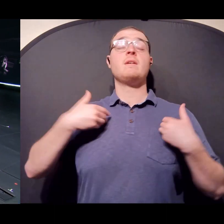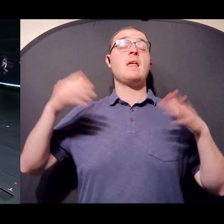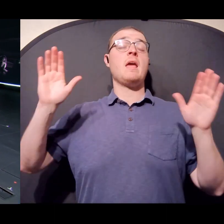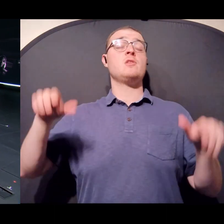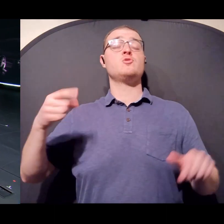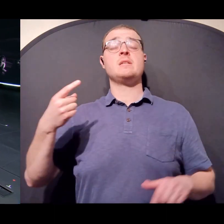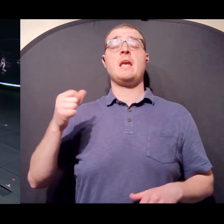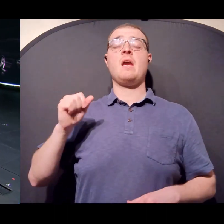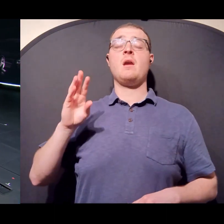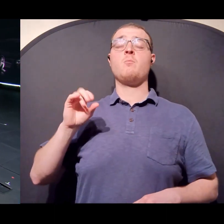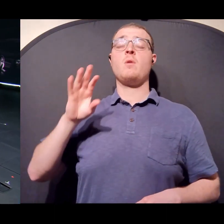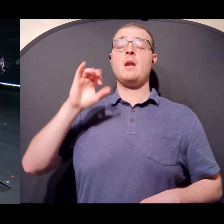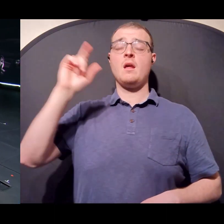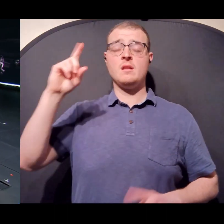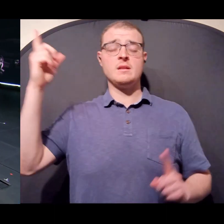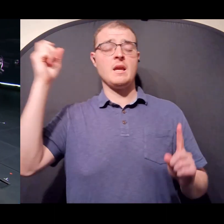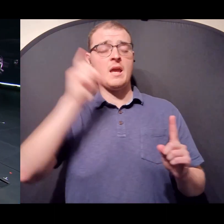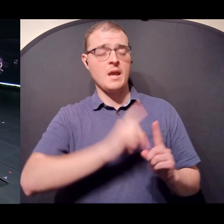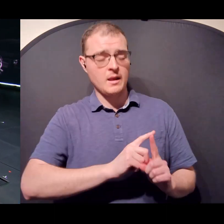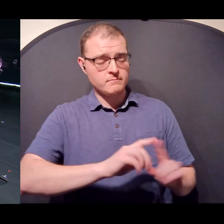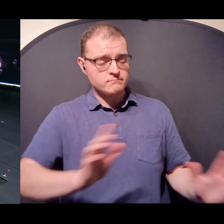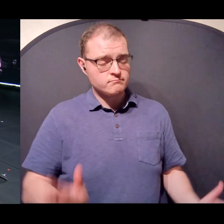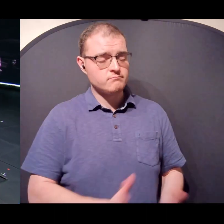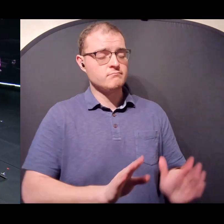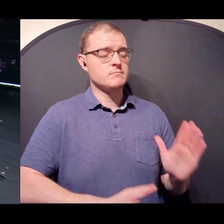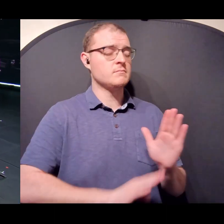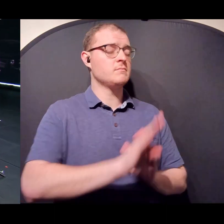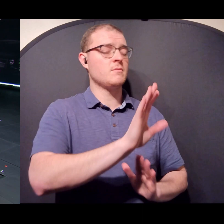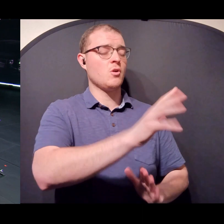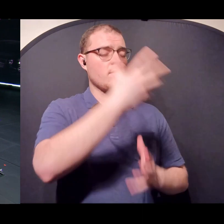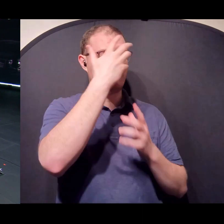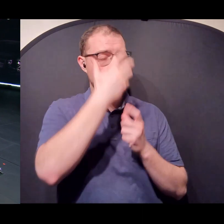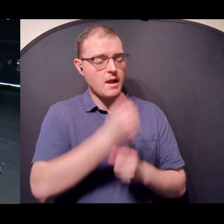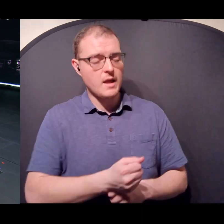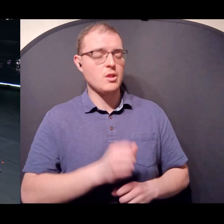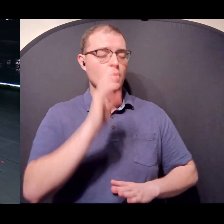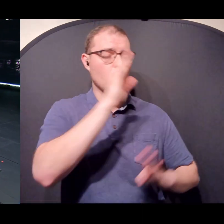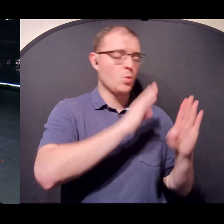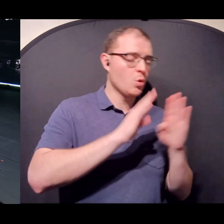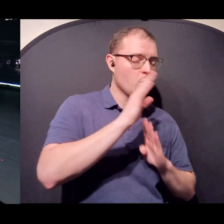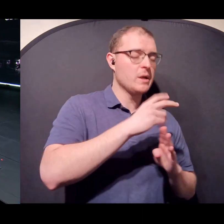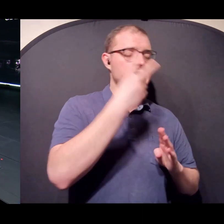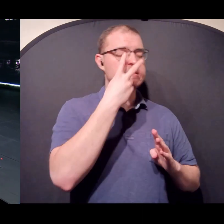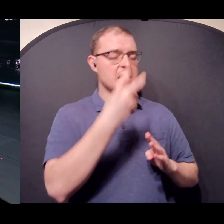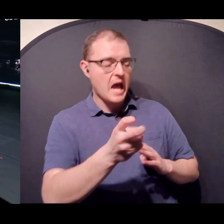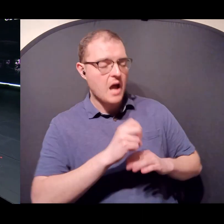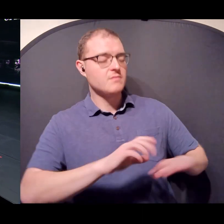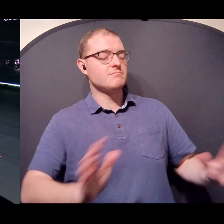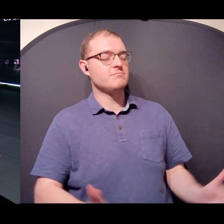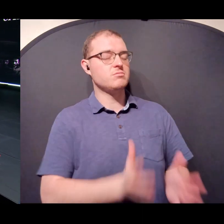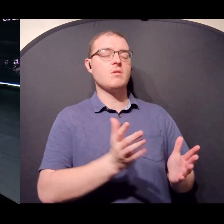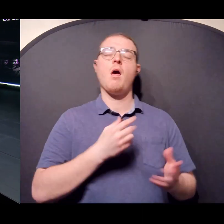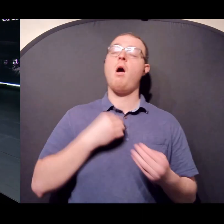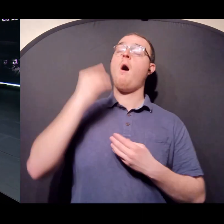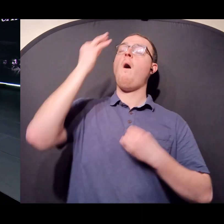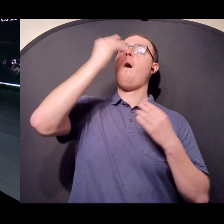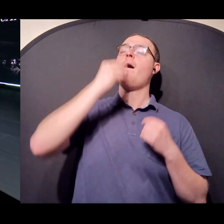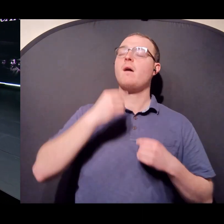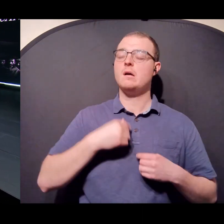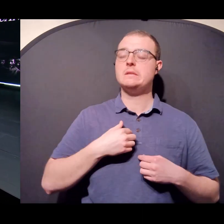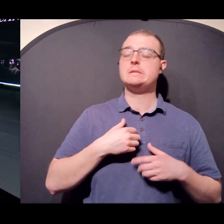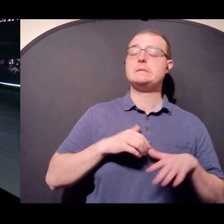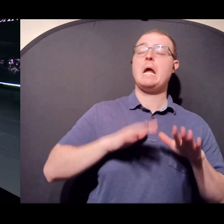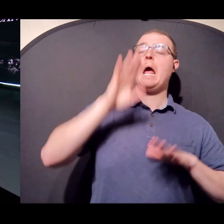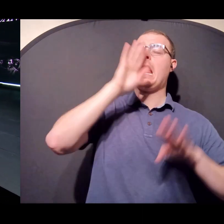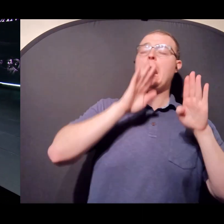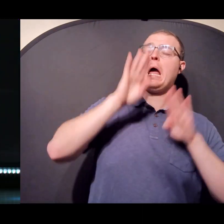you for the angel Gabriel that came and built faith in her in the midst of her worry and doubt. She went from doubt